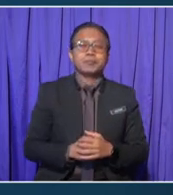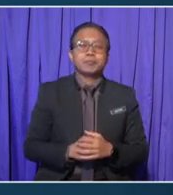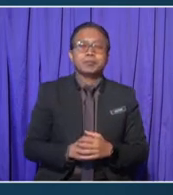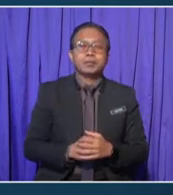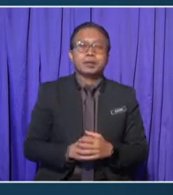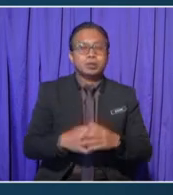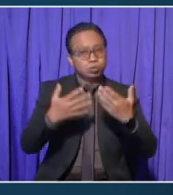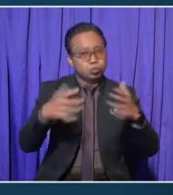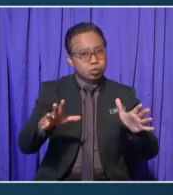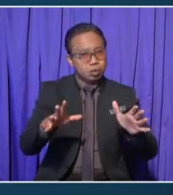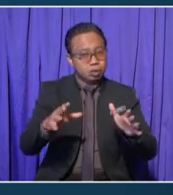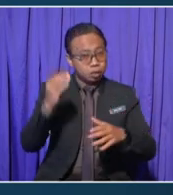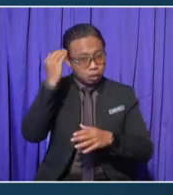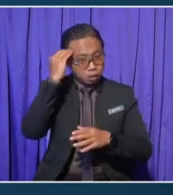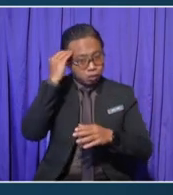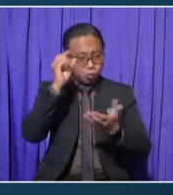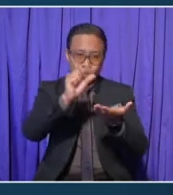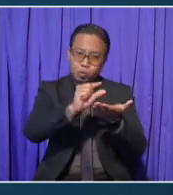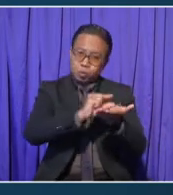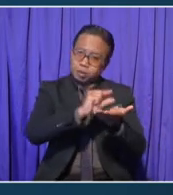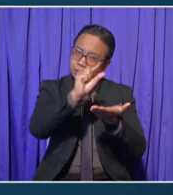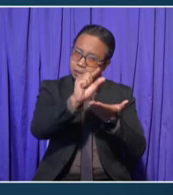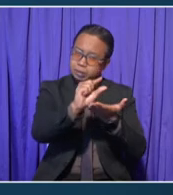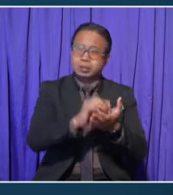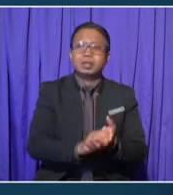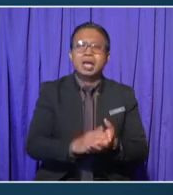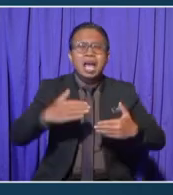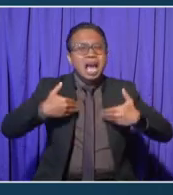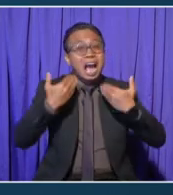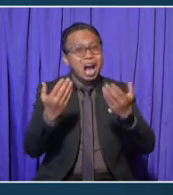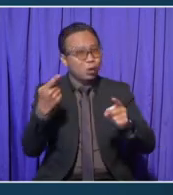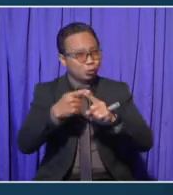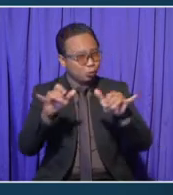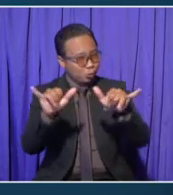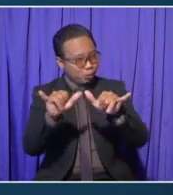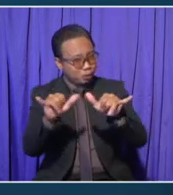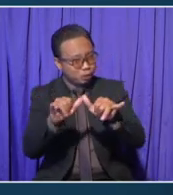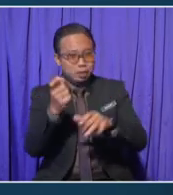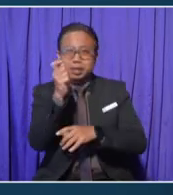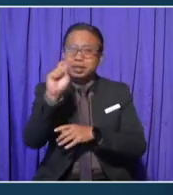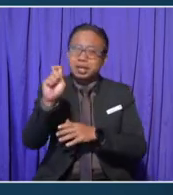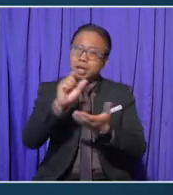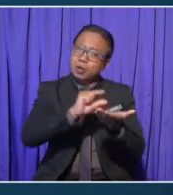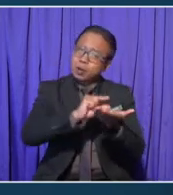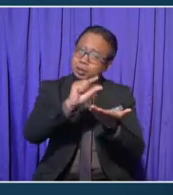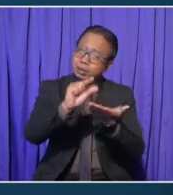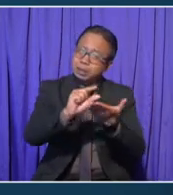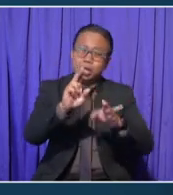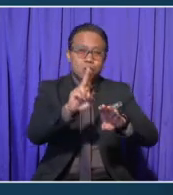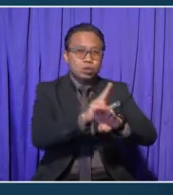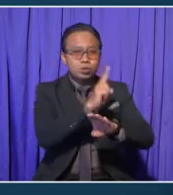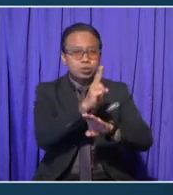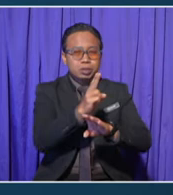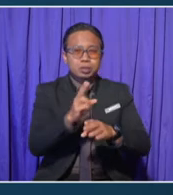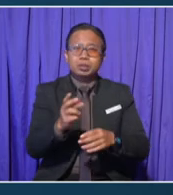You already know the quantities. Now, how to measure the quantities? By using